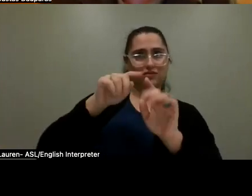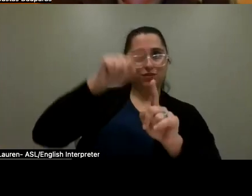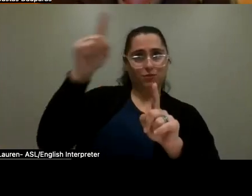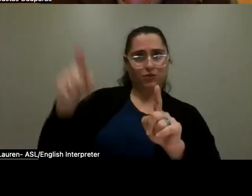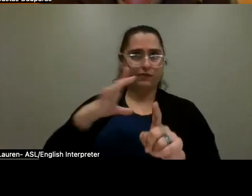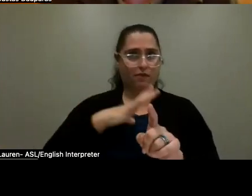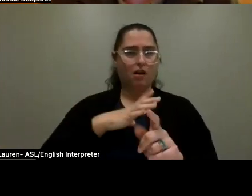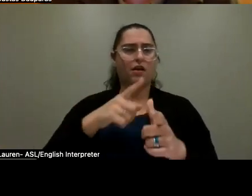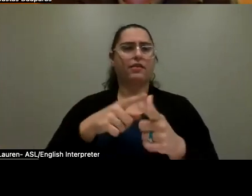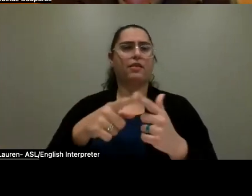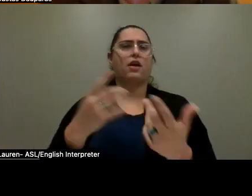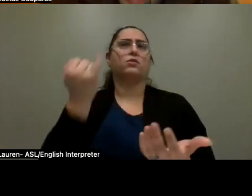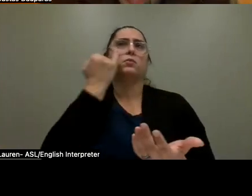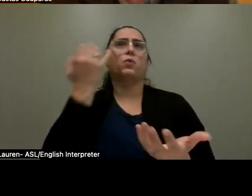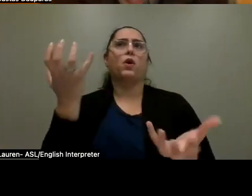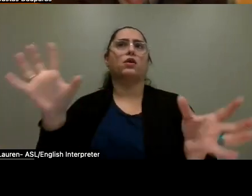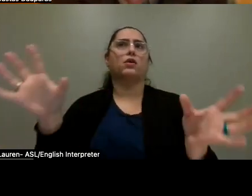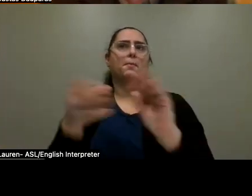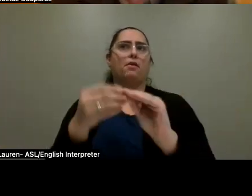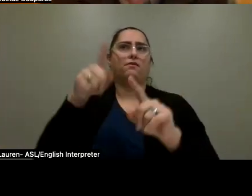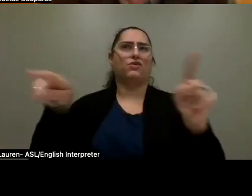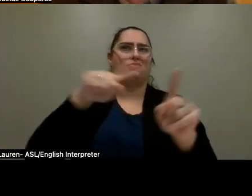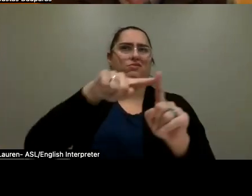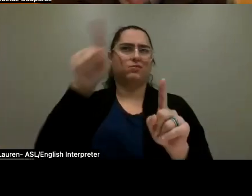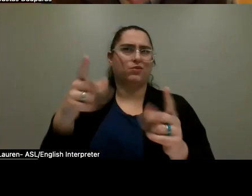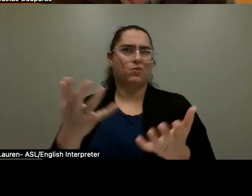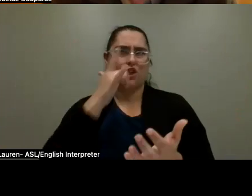that what if we want to design this multi-state